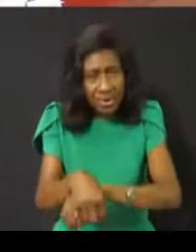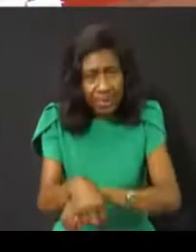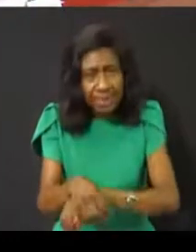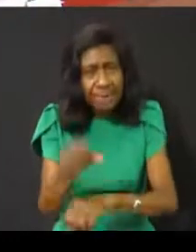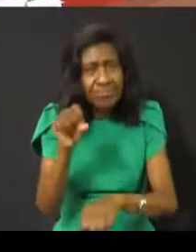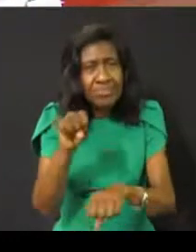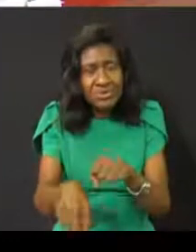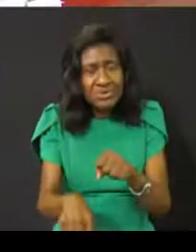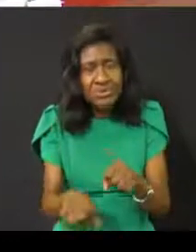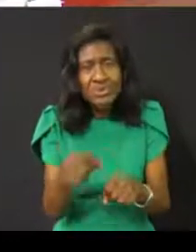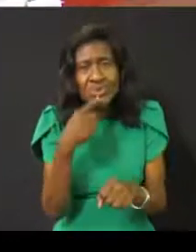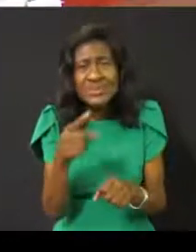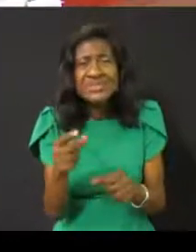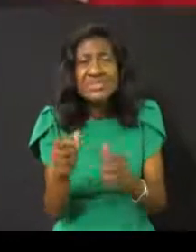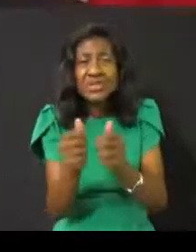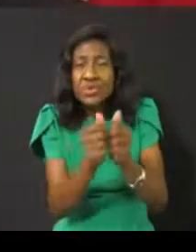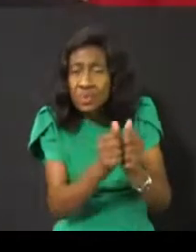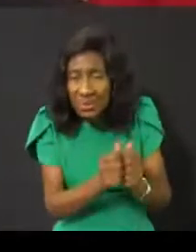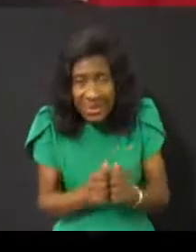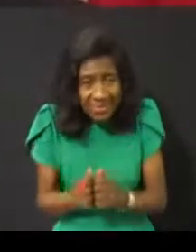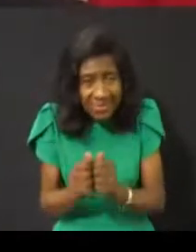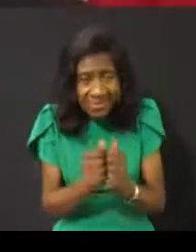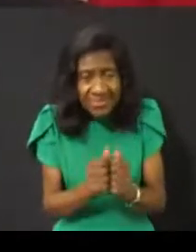together, and I do mean together,